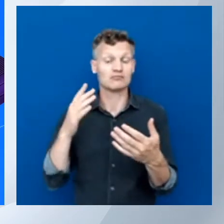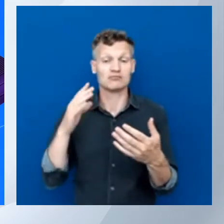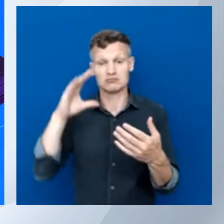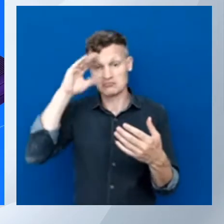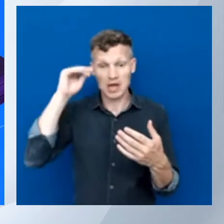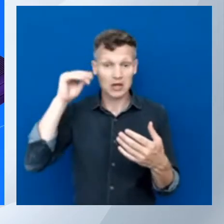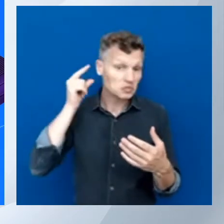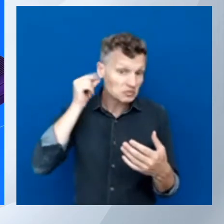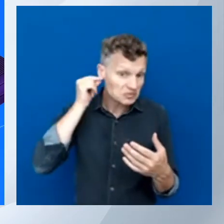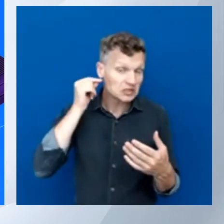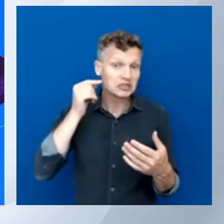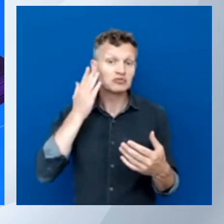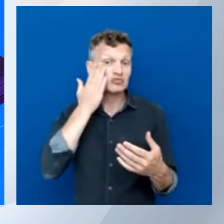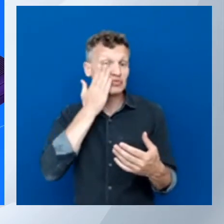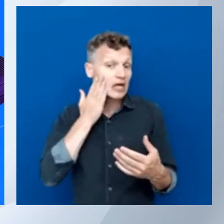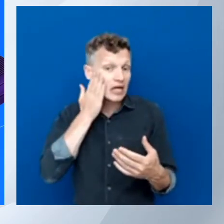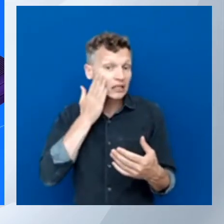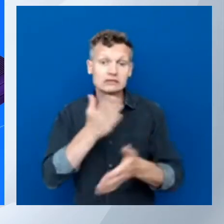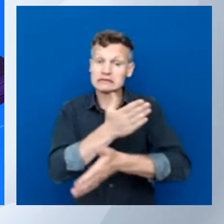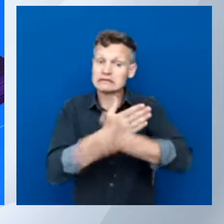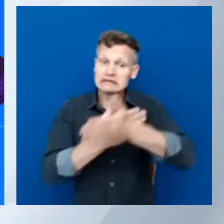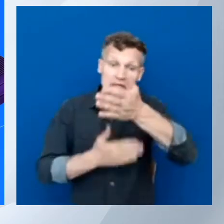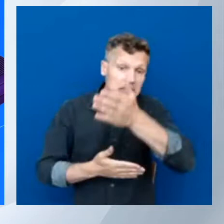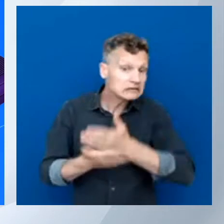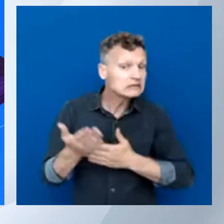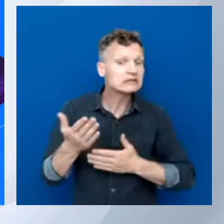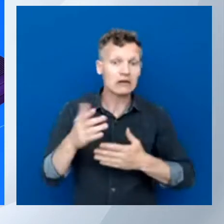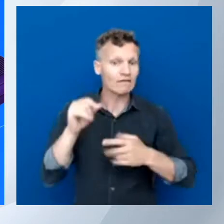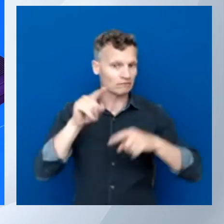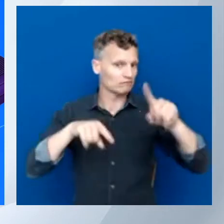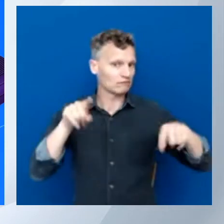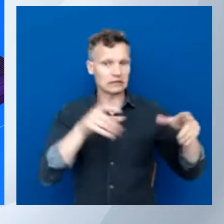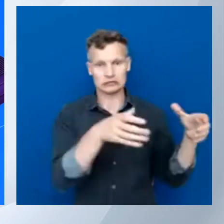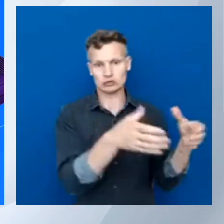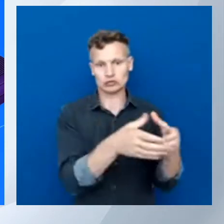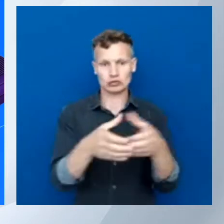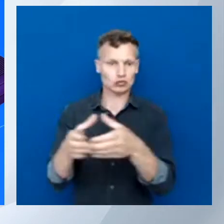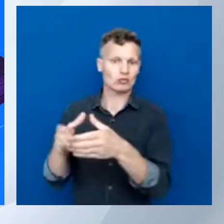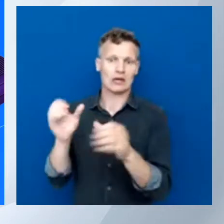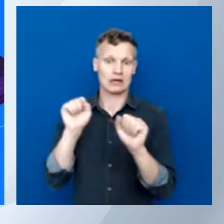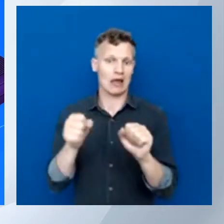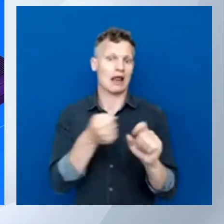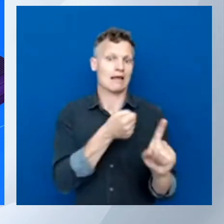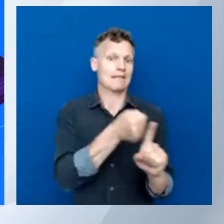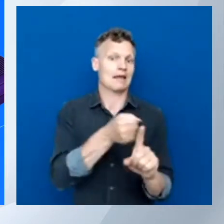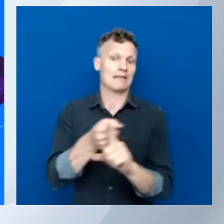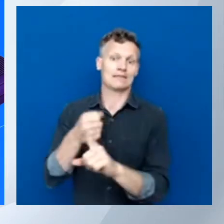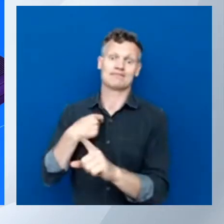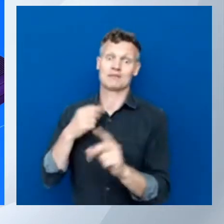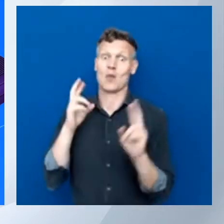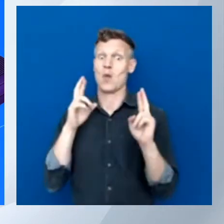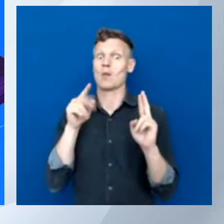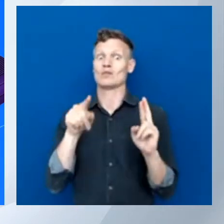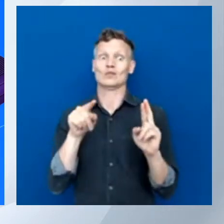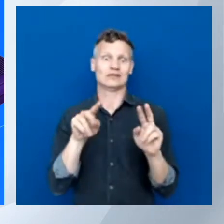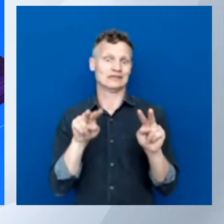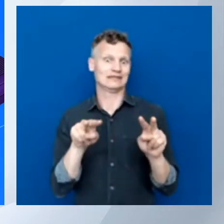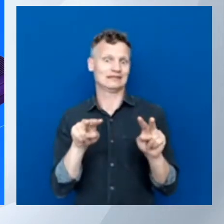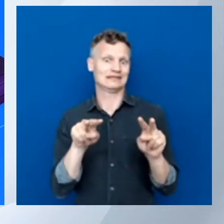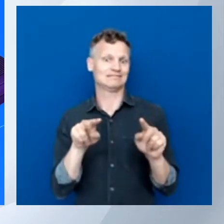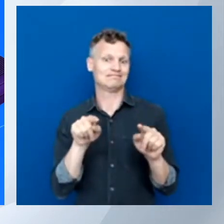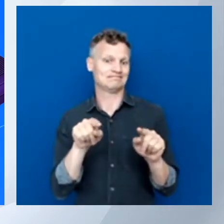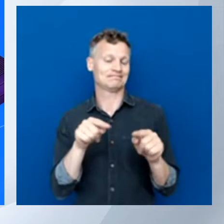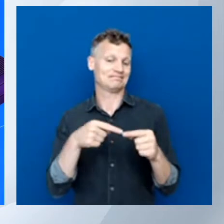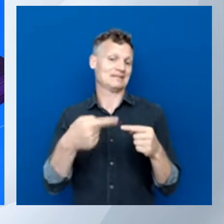disability status. That is also really interesting, so I hope you won't miss it. And before that, now let me introduce